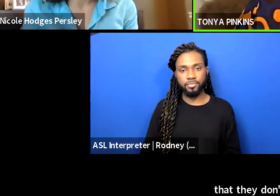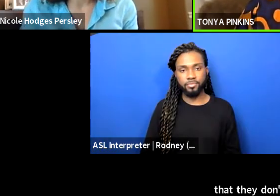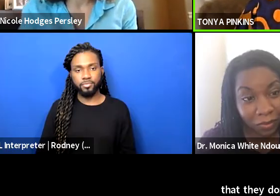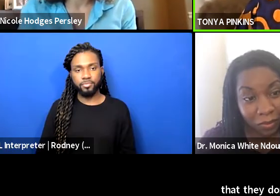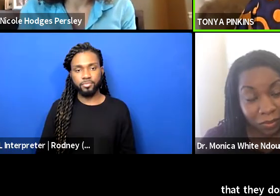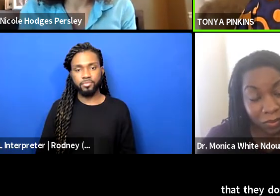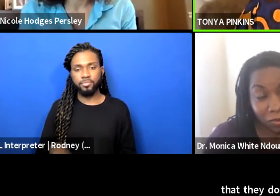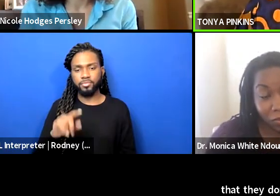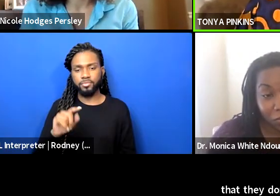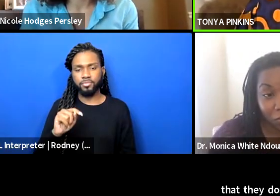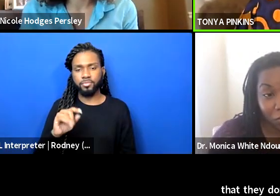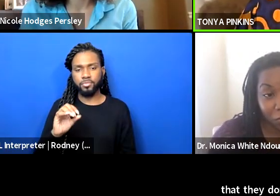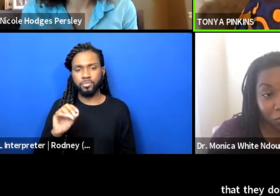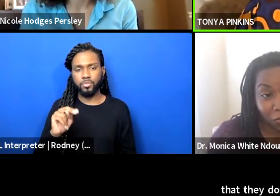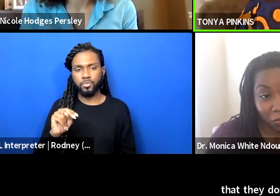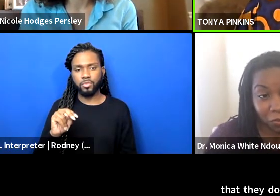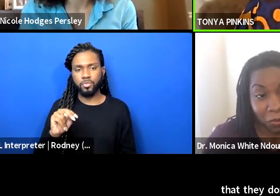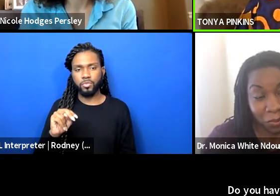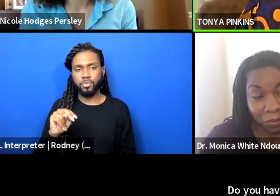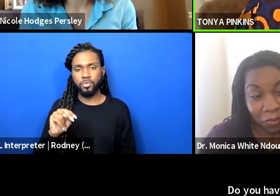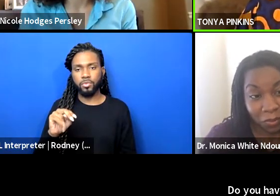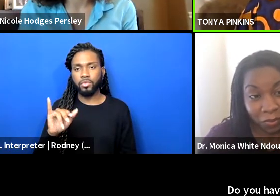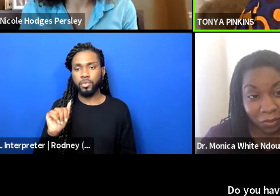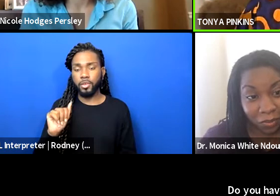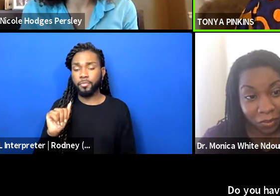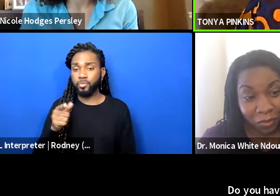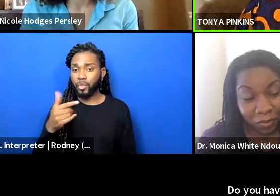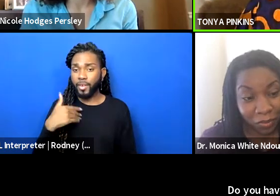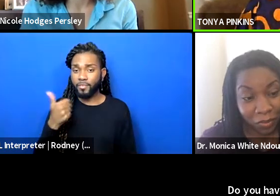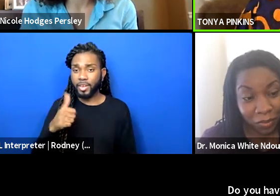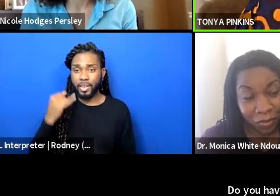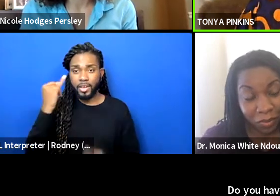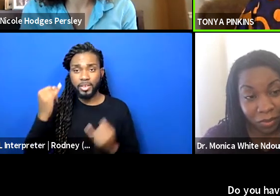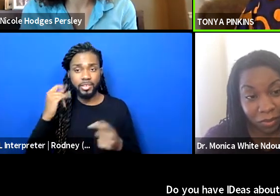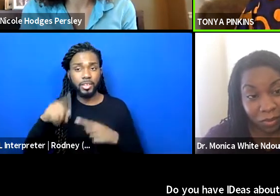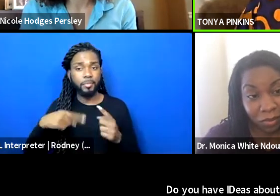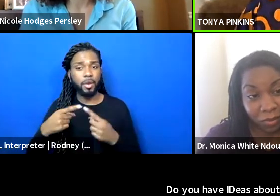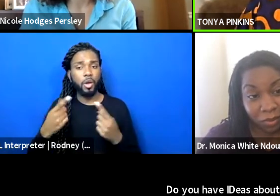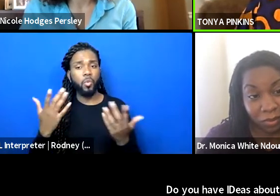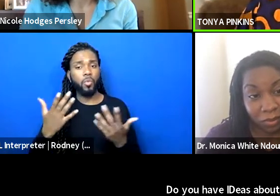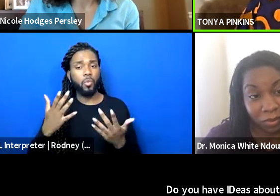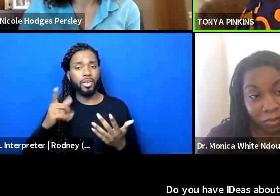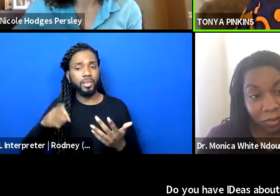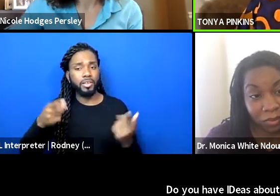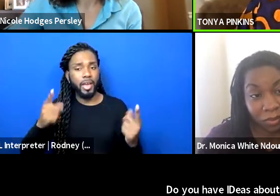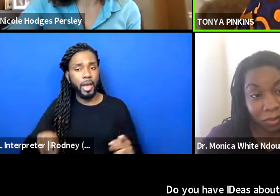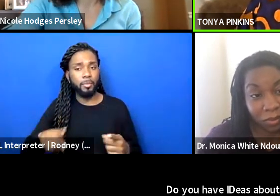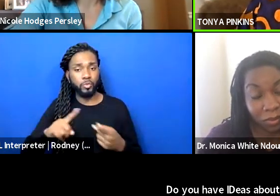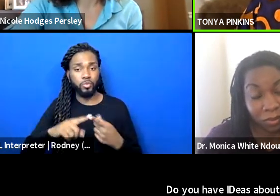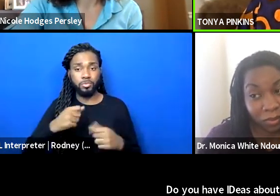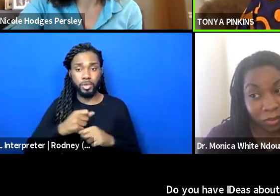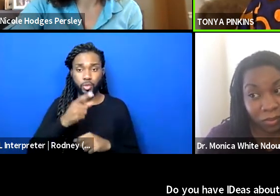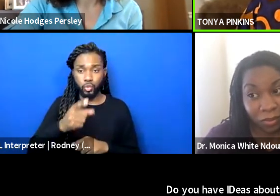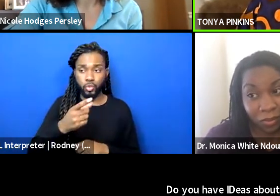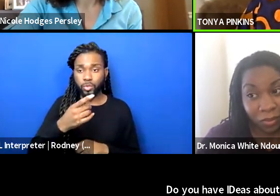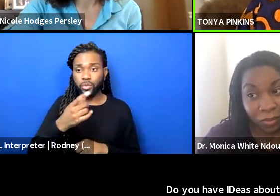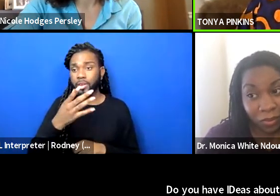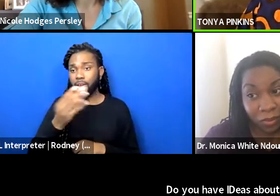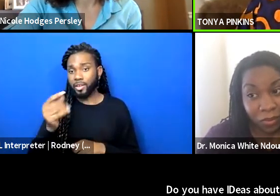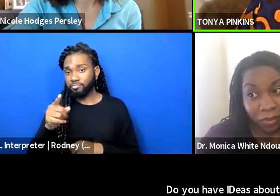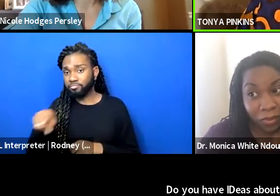ideas about what has to happen that would make you safe, make them safe? What does it look